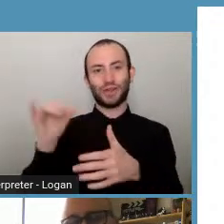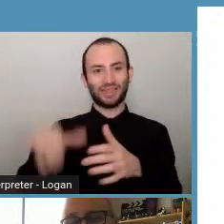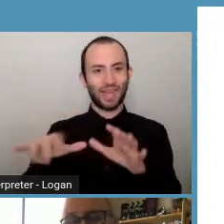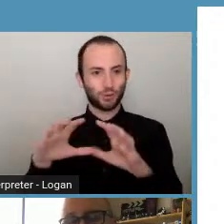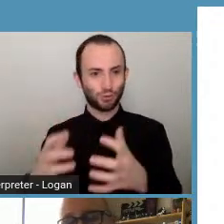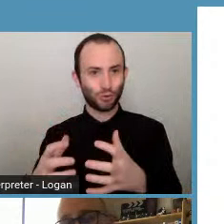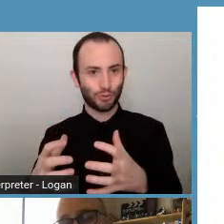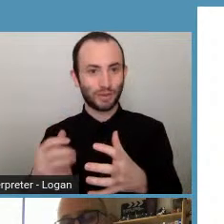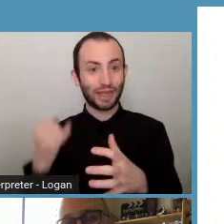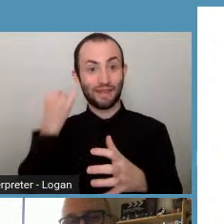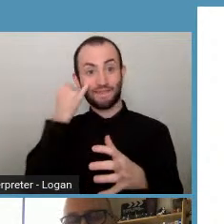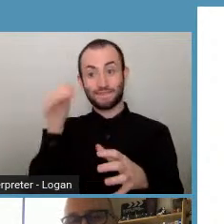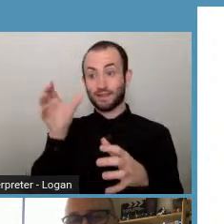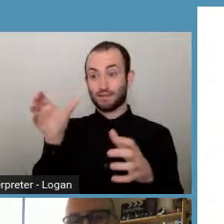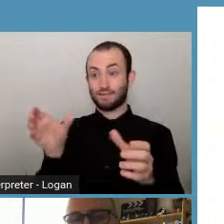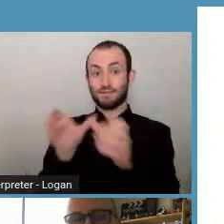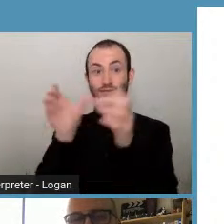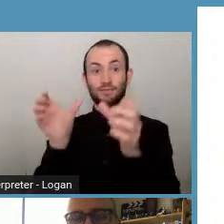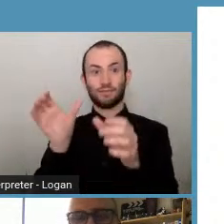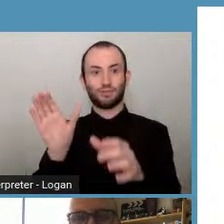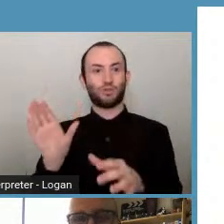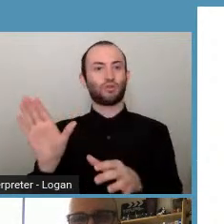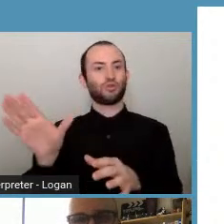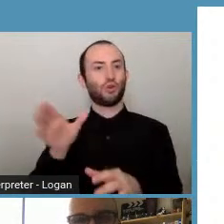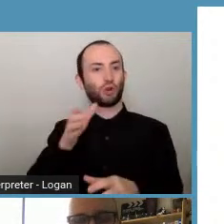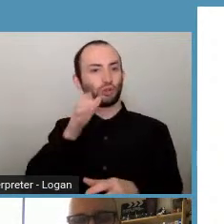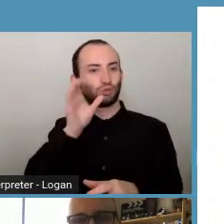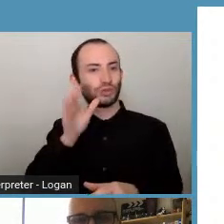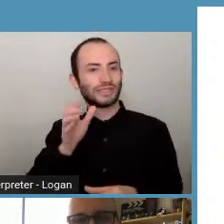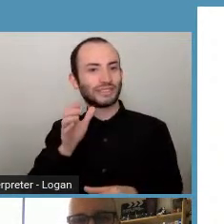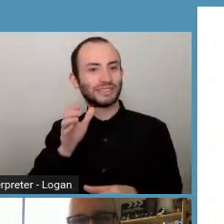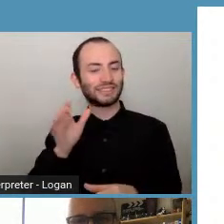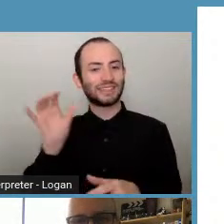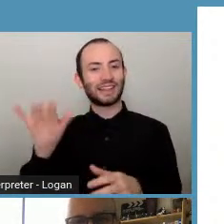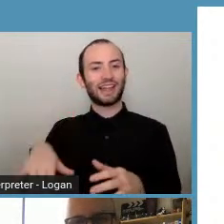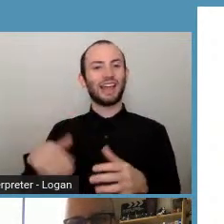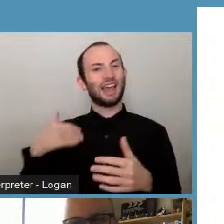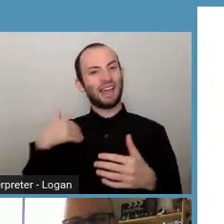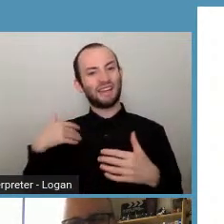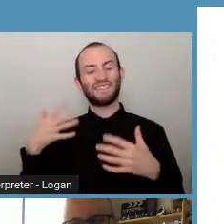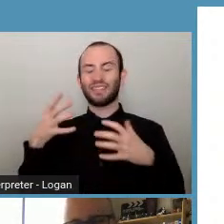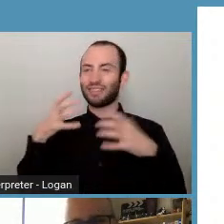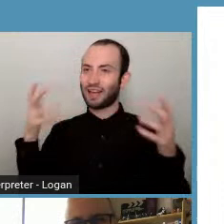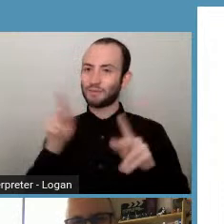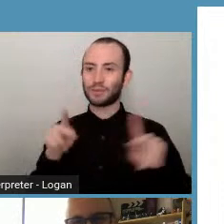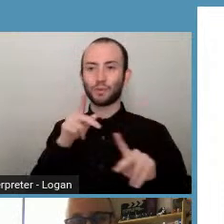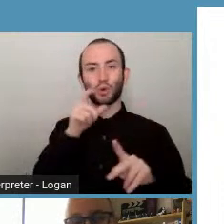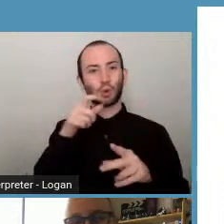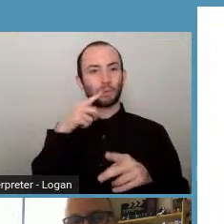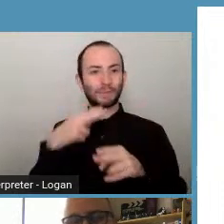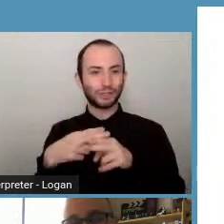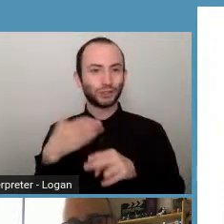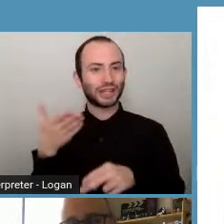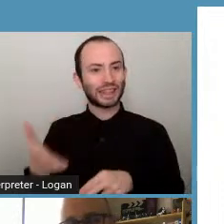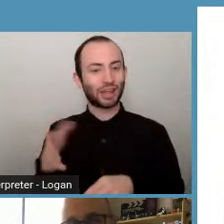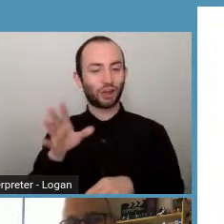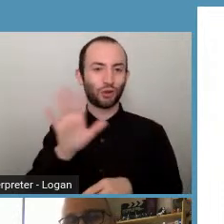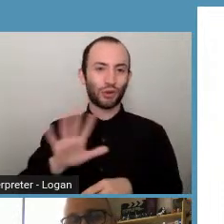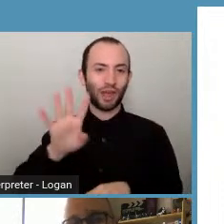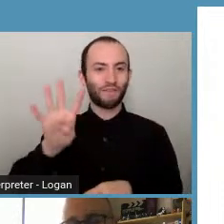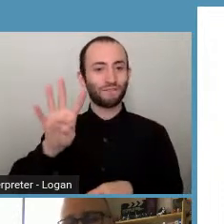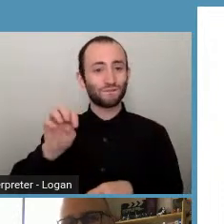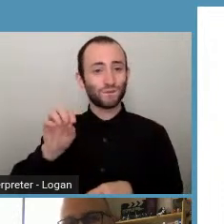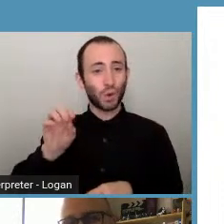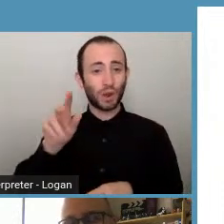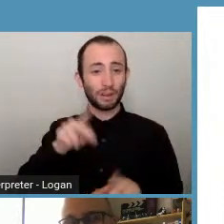And unfortunately, or fortunately, there's about 48 different people who are mentioned on that thread now. So for example,